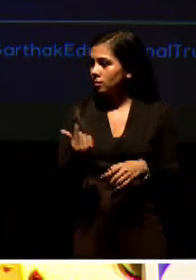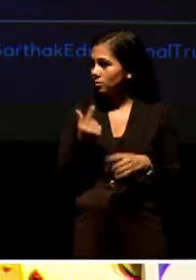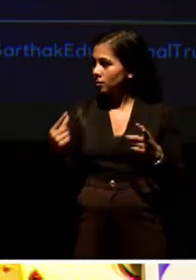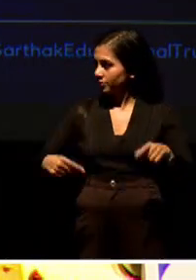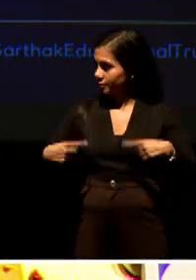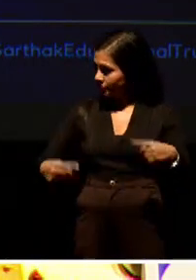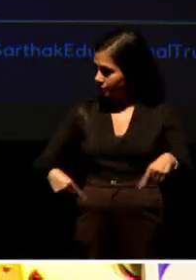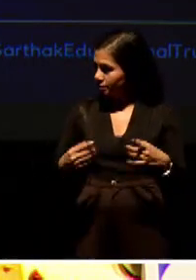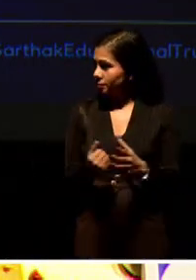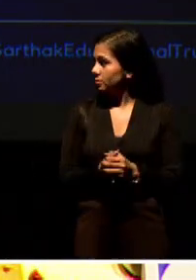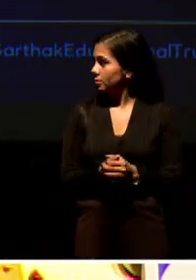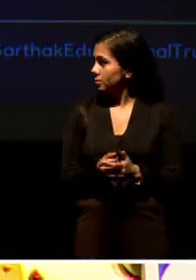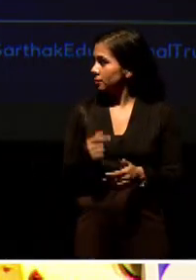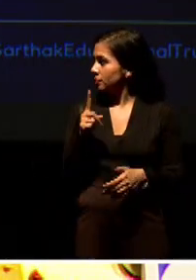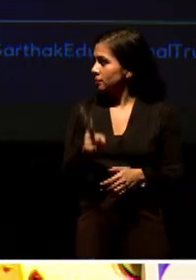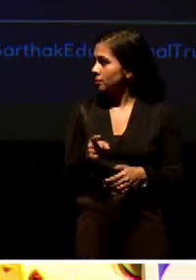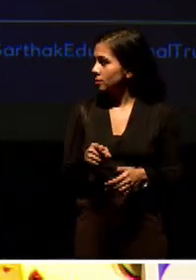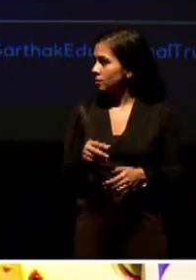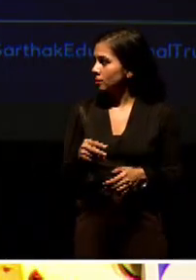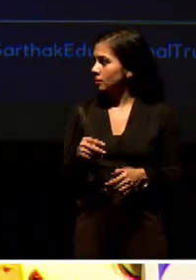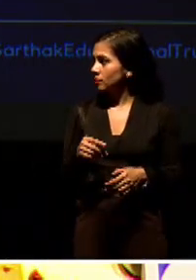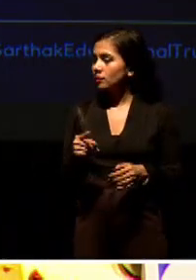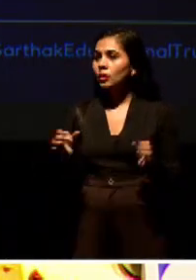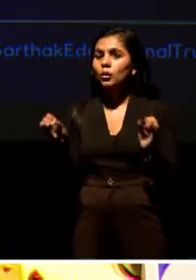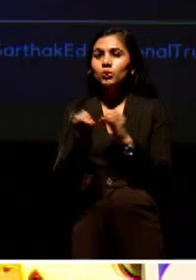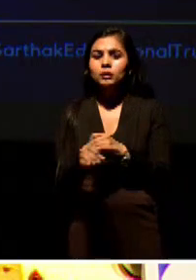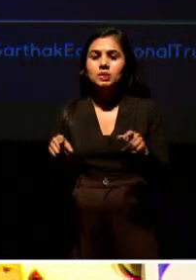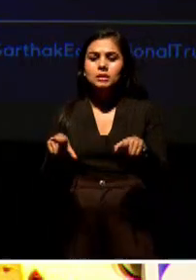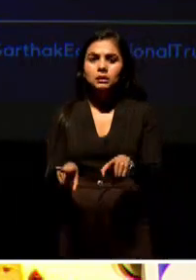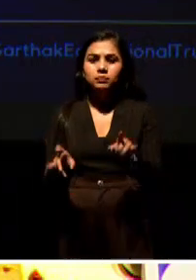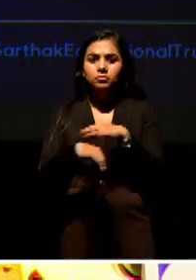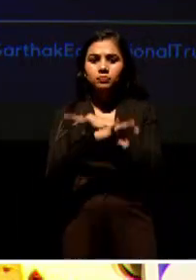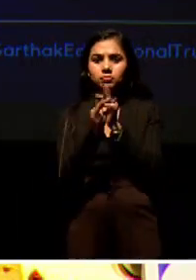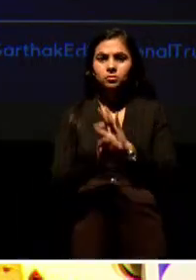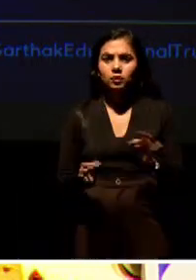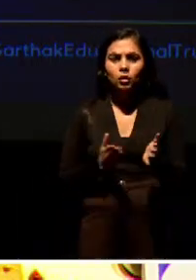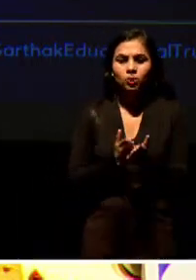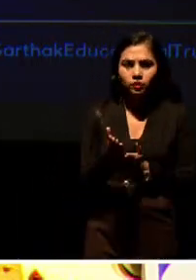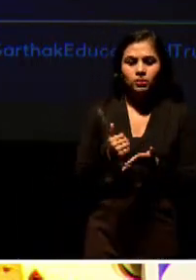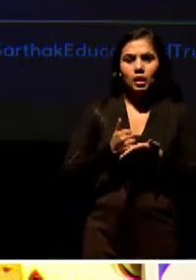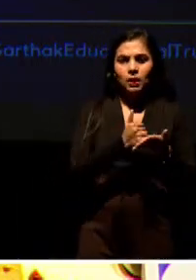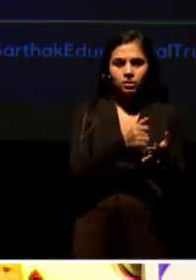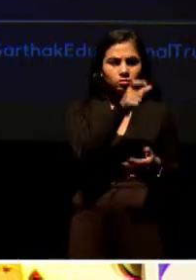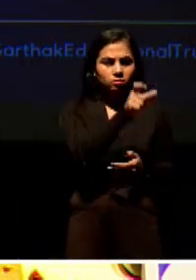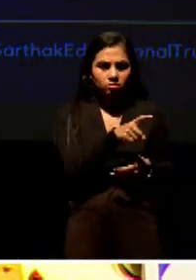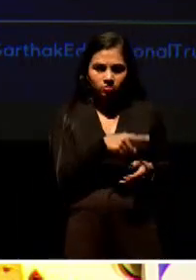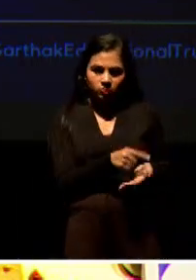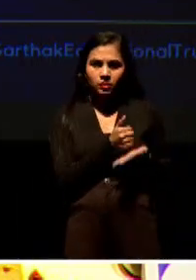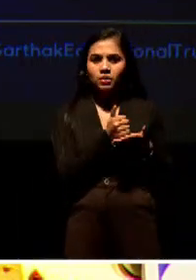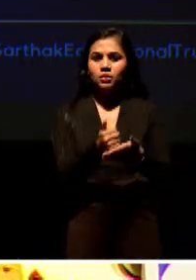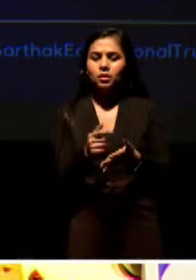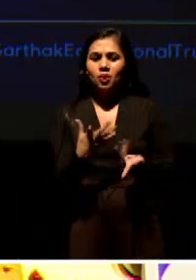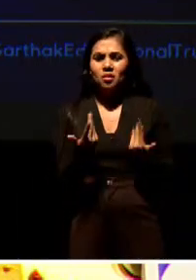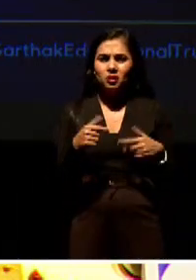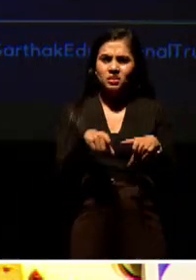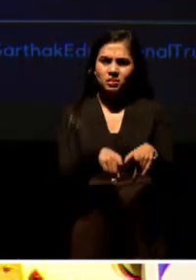wheelchairs, but I found that nobody was propelling the wheelchair themselves. So there was always a helping hand who used to push it. So I say, why do you